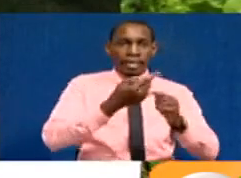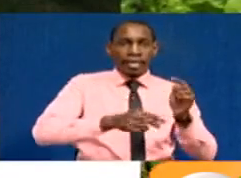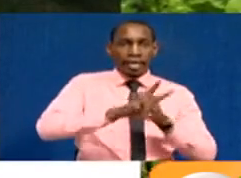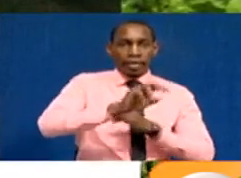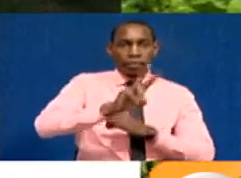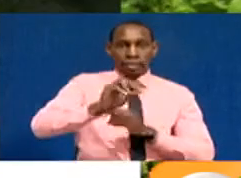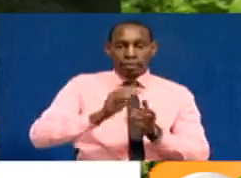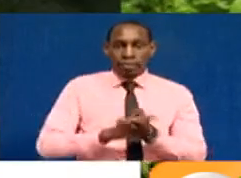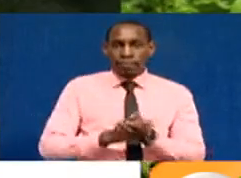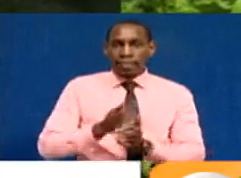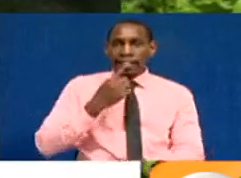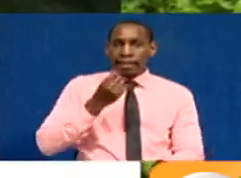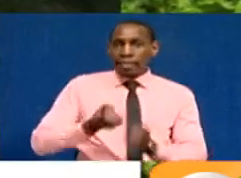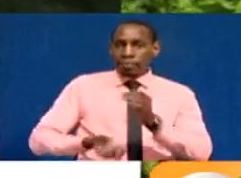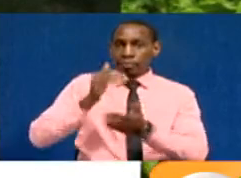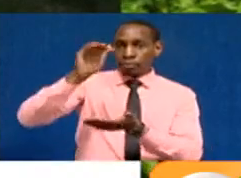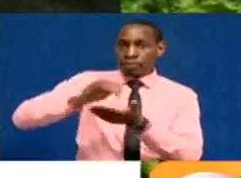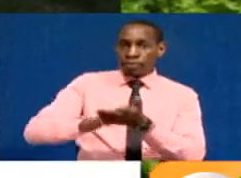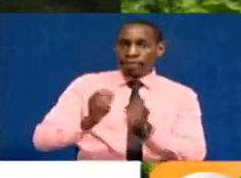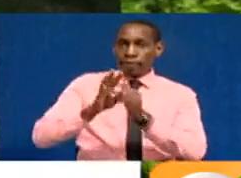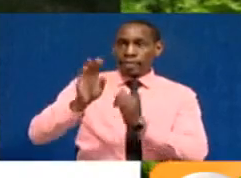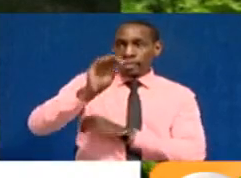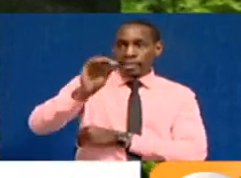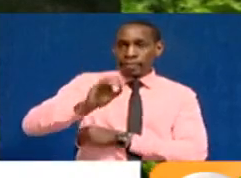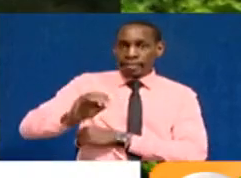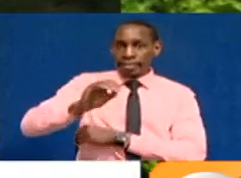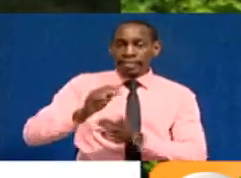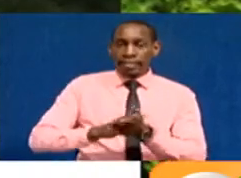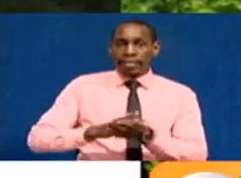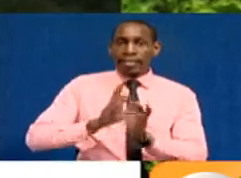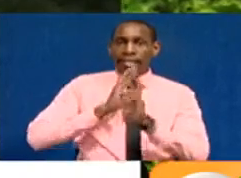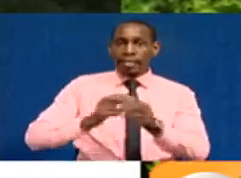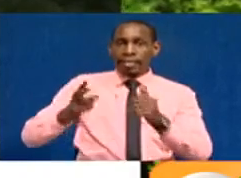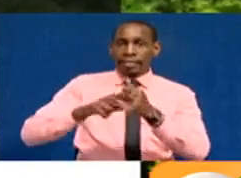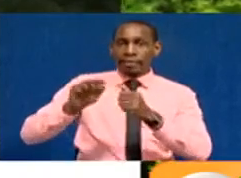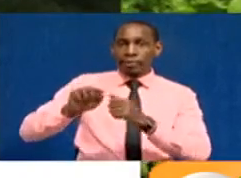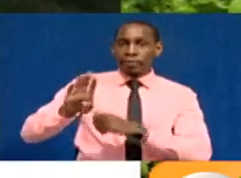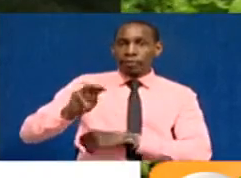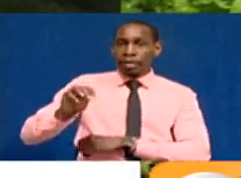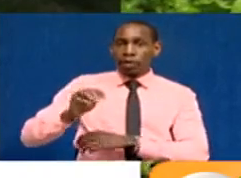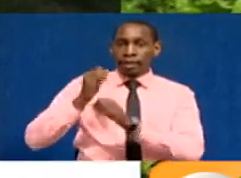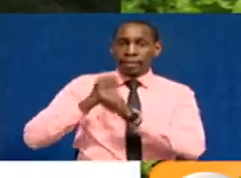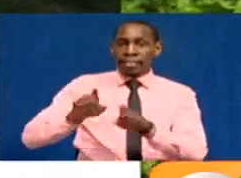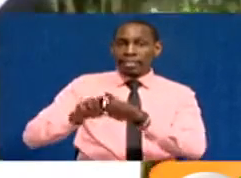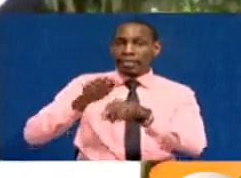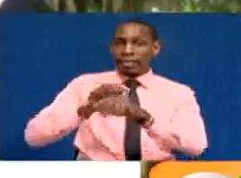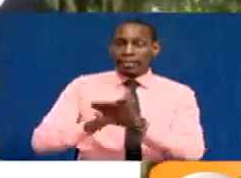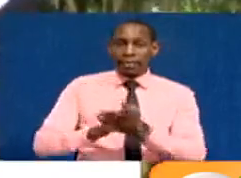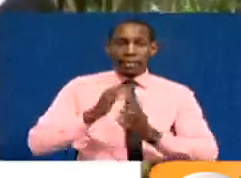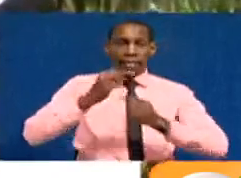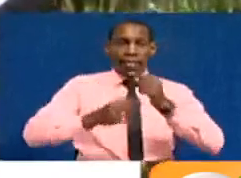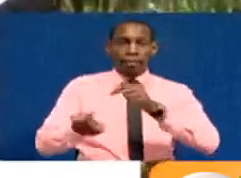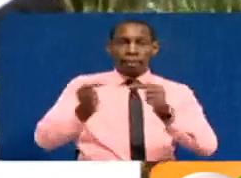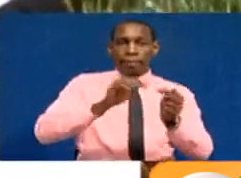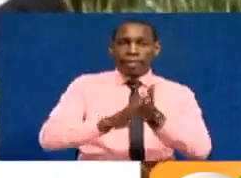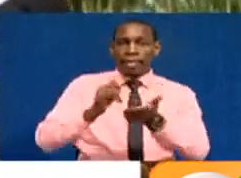2020. Beans production decreased by 14% to hit 7.4 million bags during the period. The ongoing